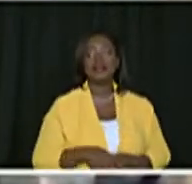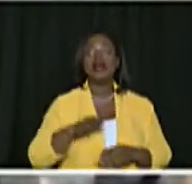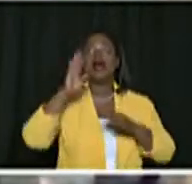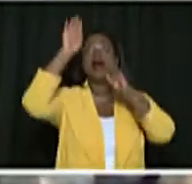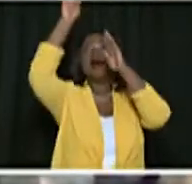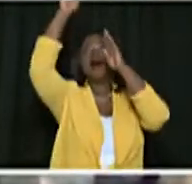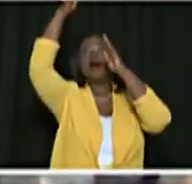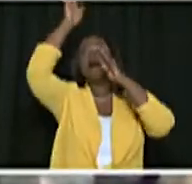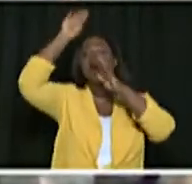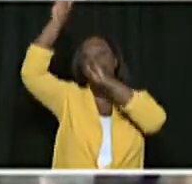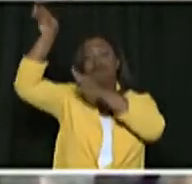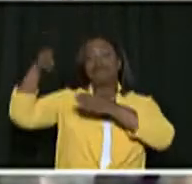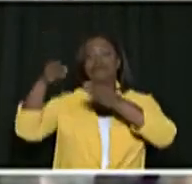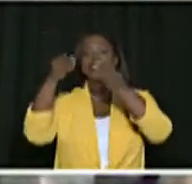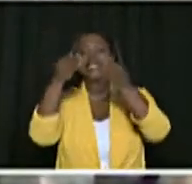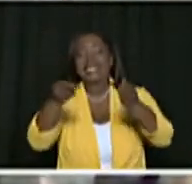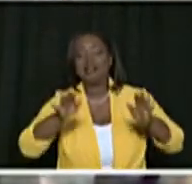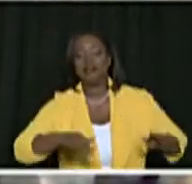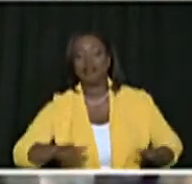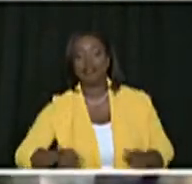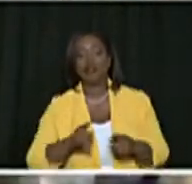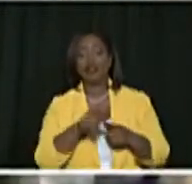God, so spend the time and